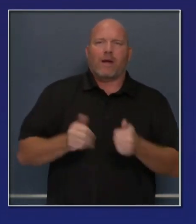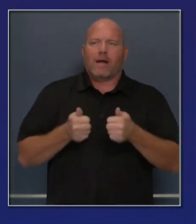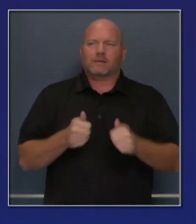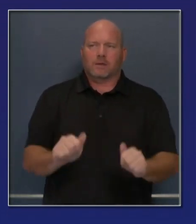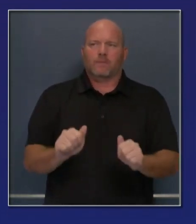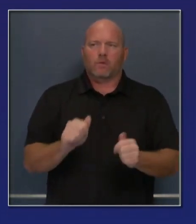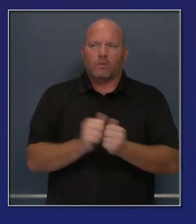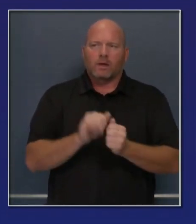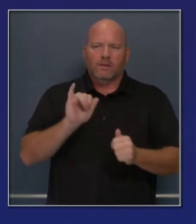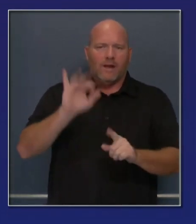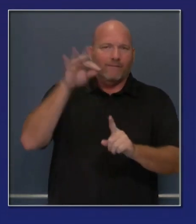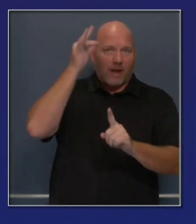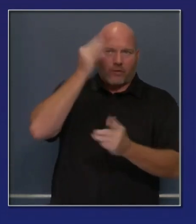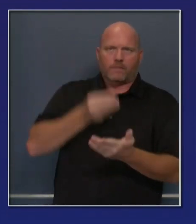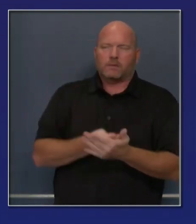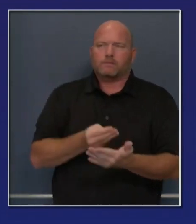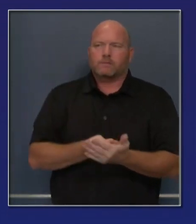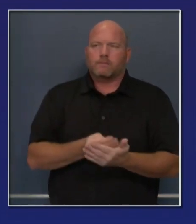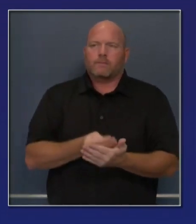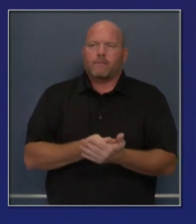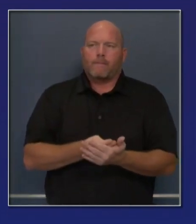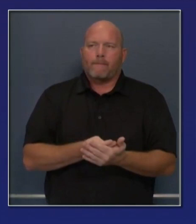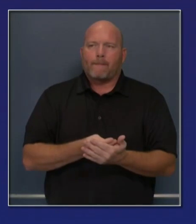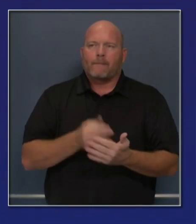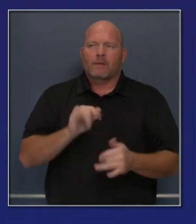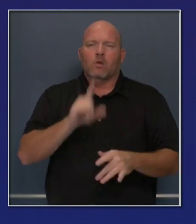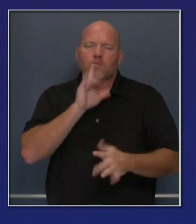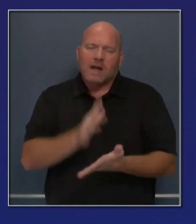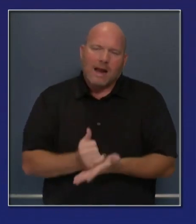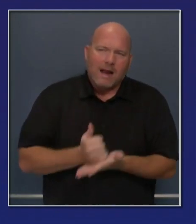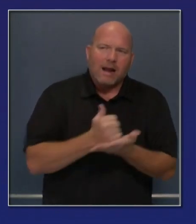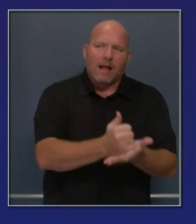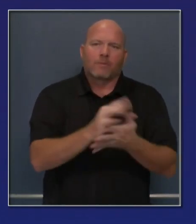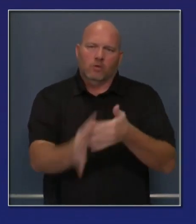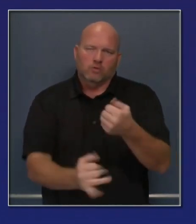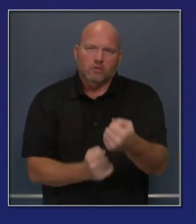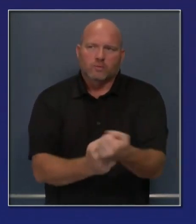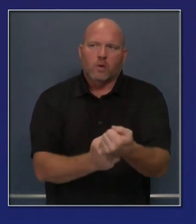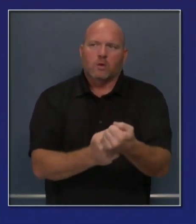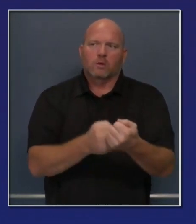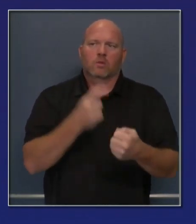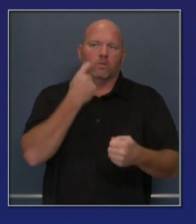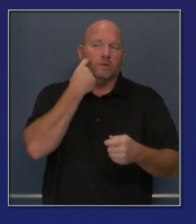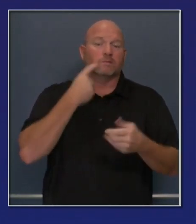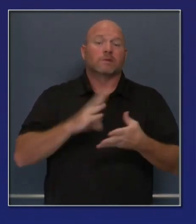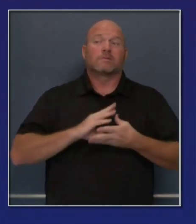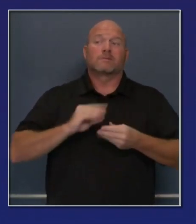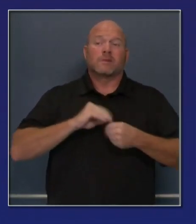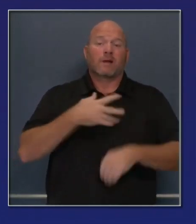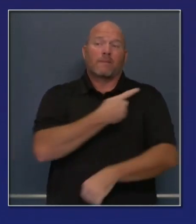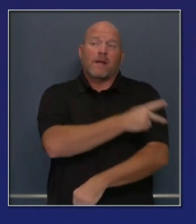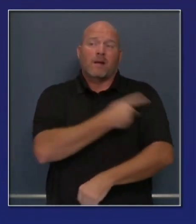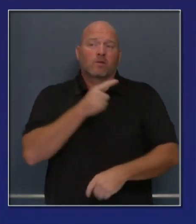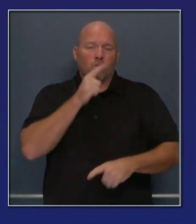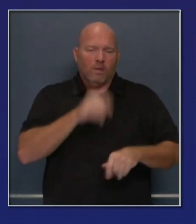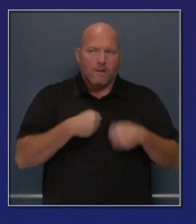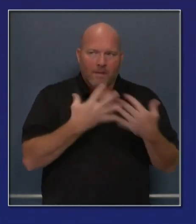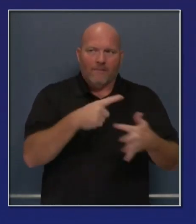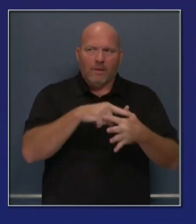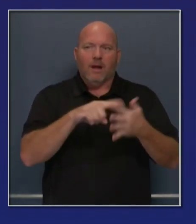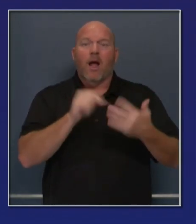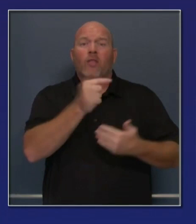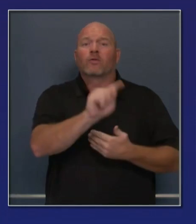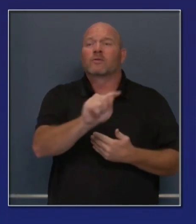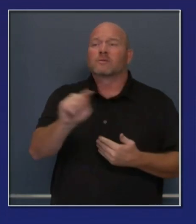dollars, it's that leverage of philanthropic support. Reference a moment ago what Kaiser has provided, other philanthropic supports, but